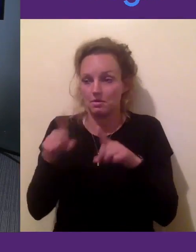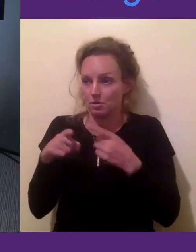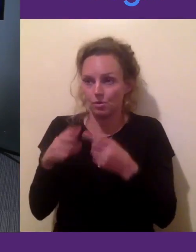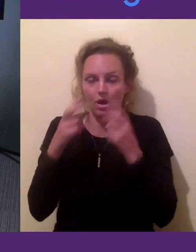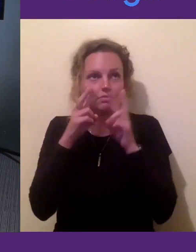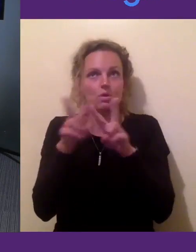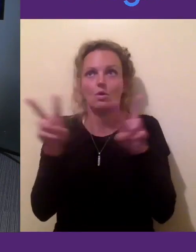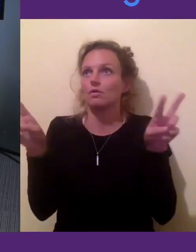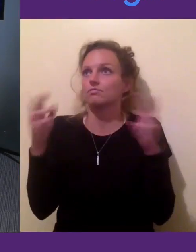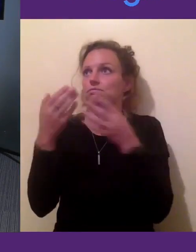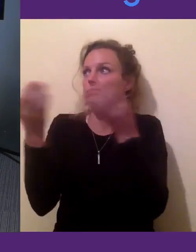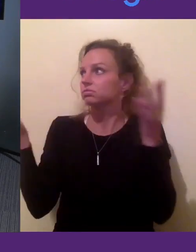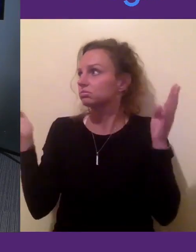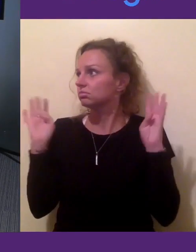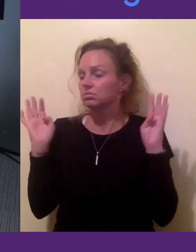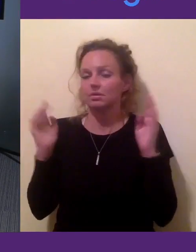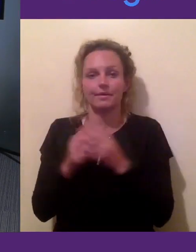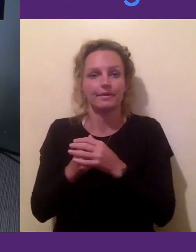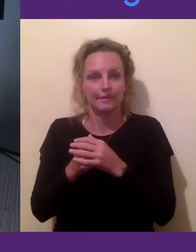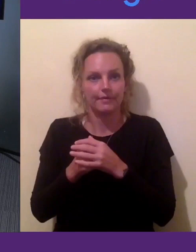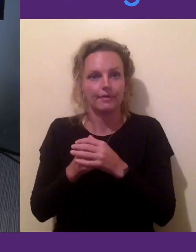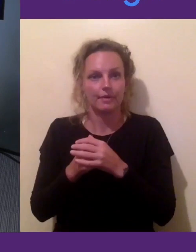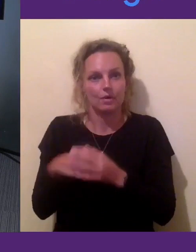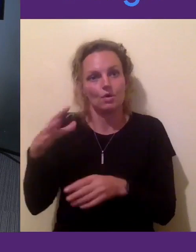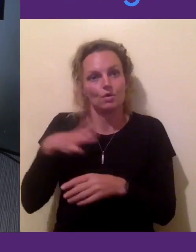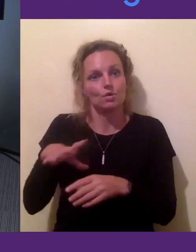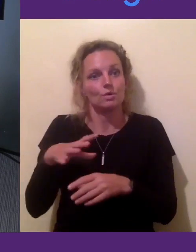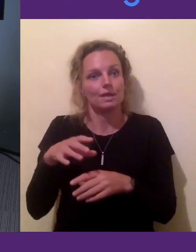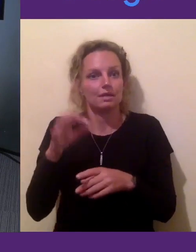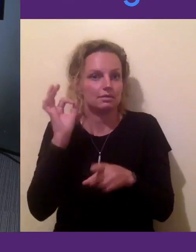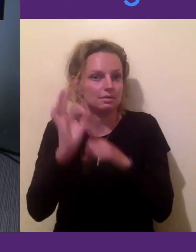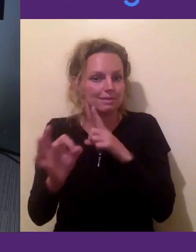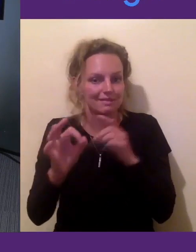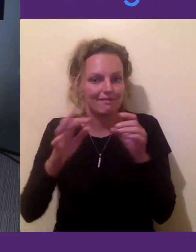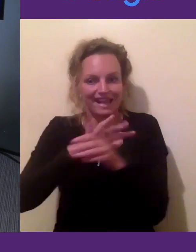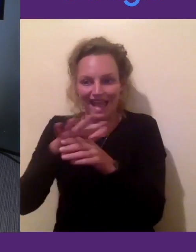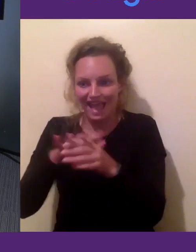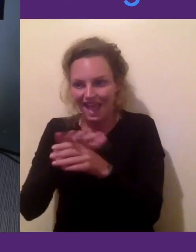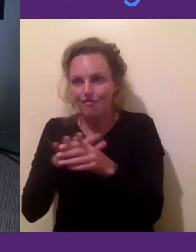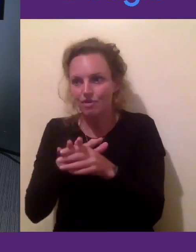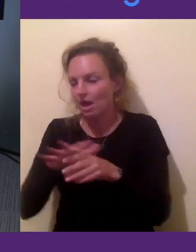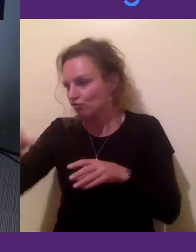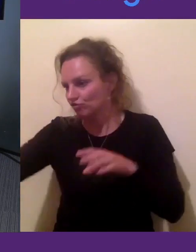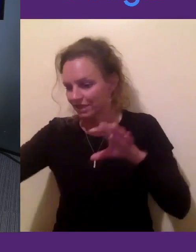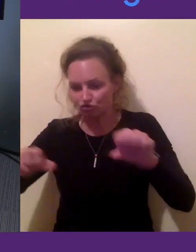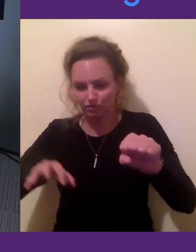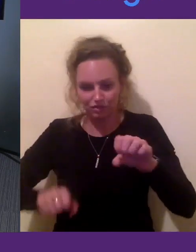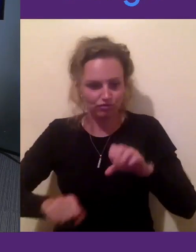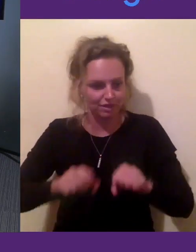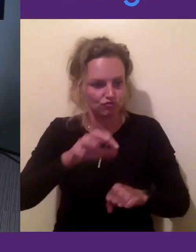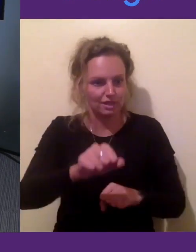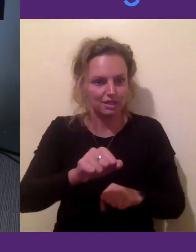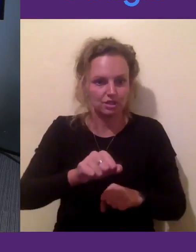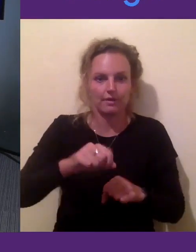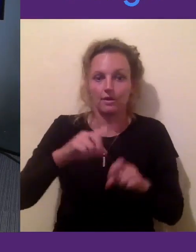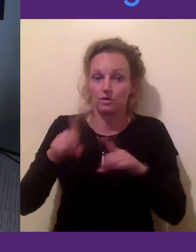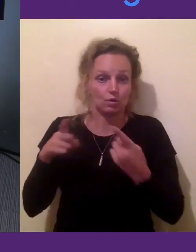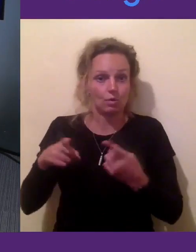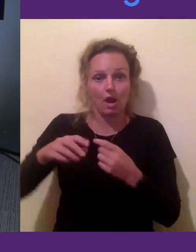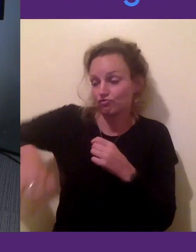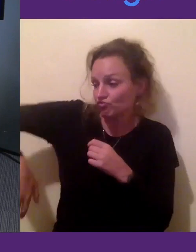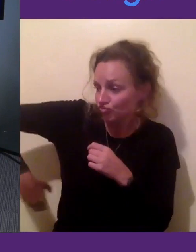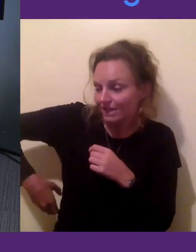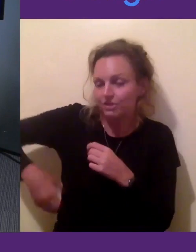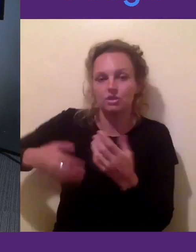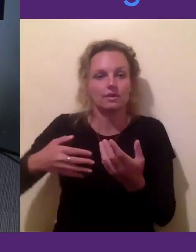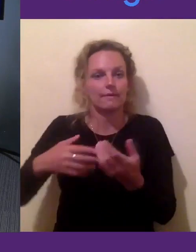you don't miss and create an accident because you have to move your wheel. You cannot reach anything on the back of your seat. So you are also motor impaired. So you